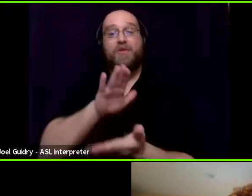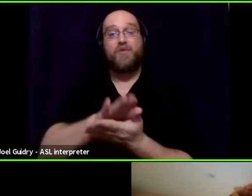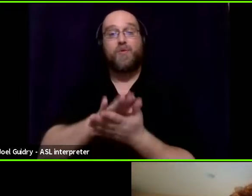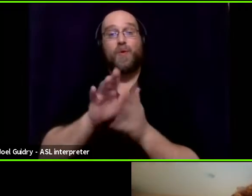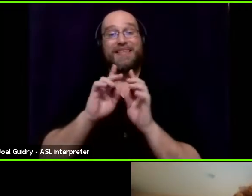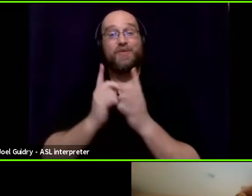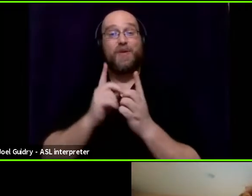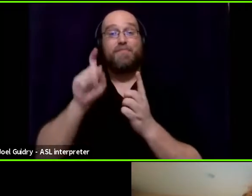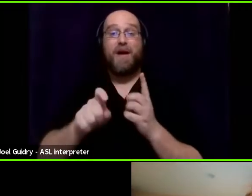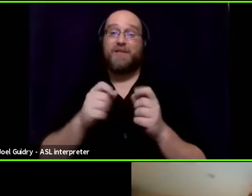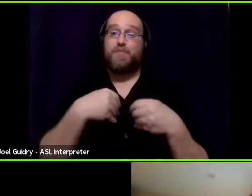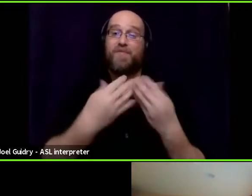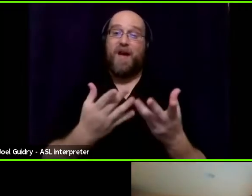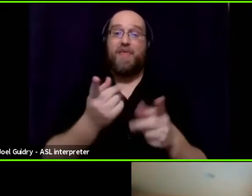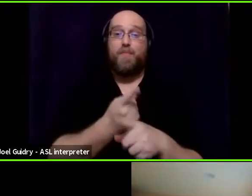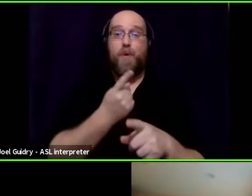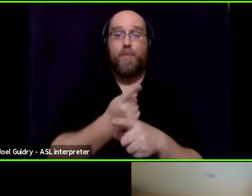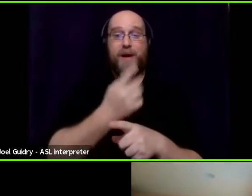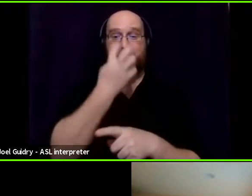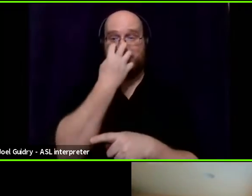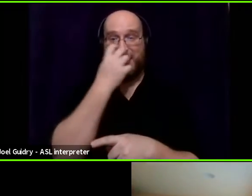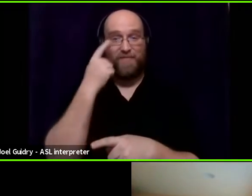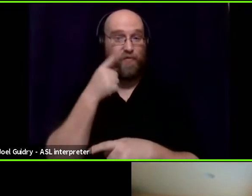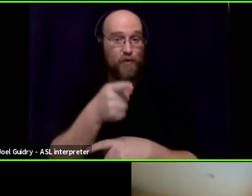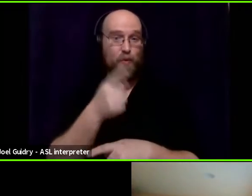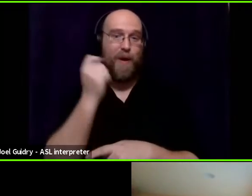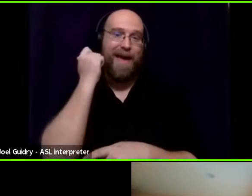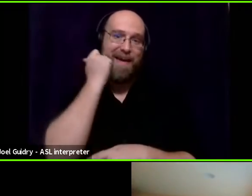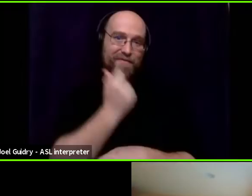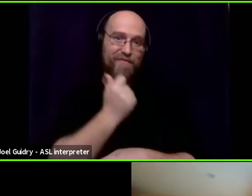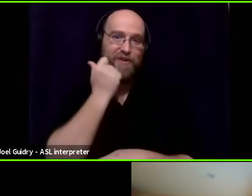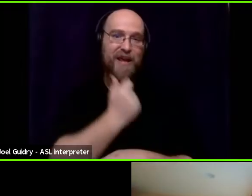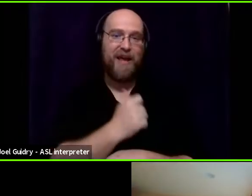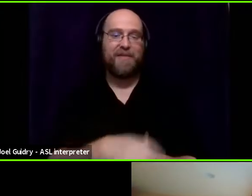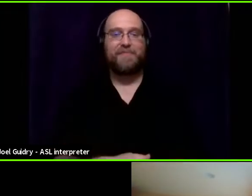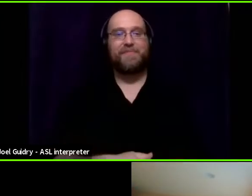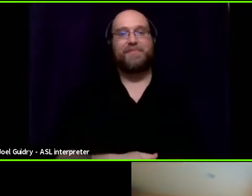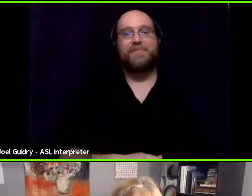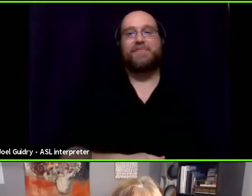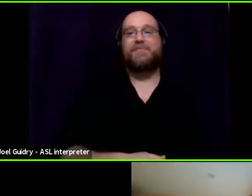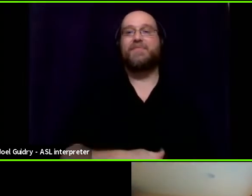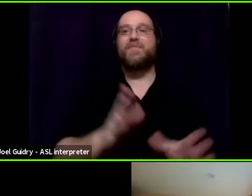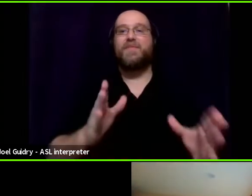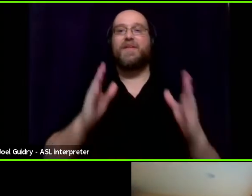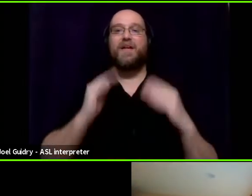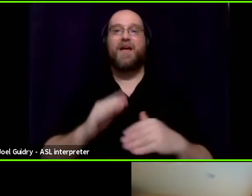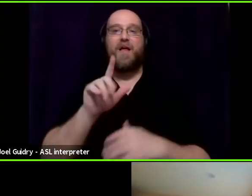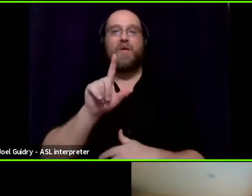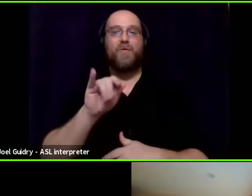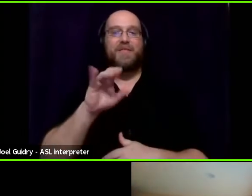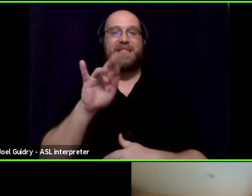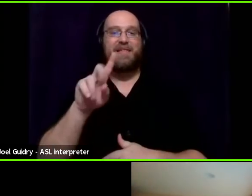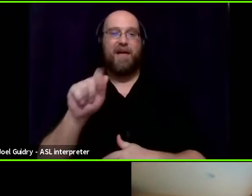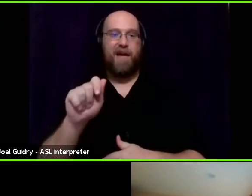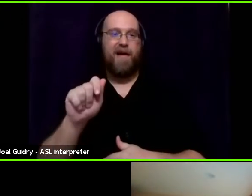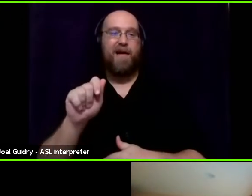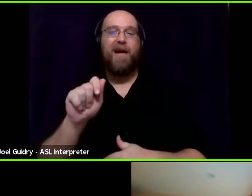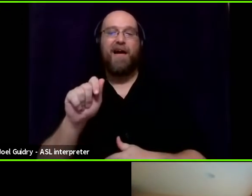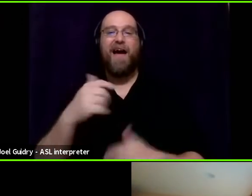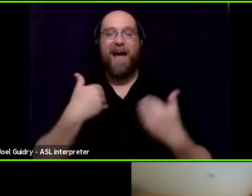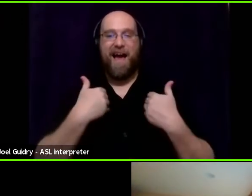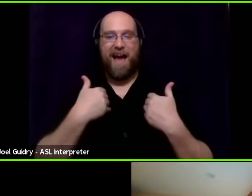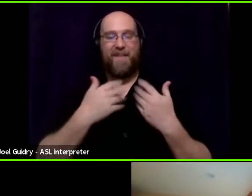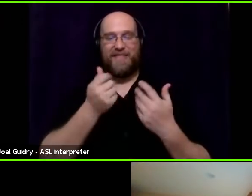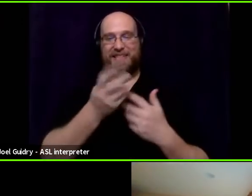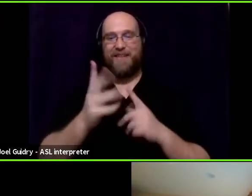day. Thanks, Lucinda. We have several questions about social distancing, size of cohorts, and whether classrooms